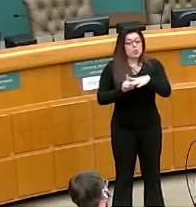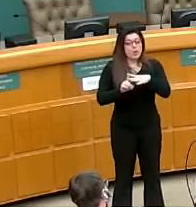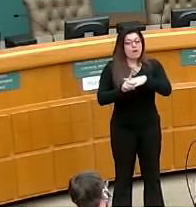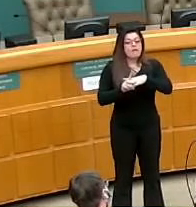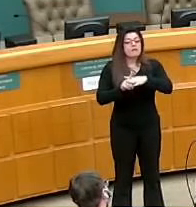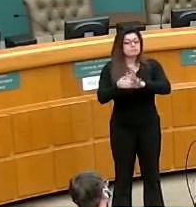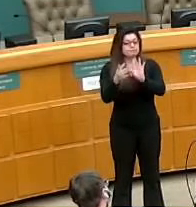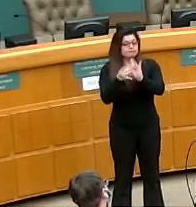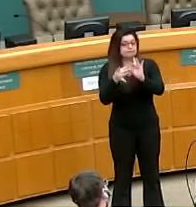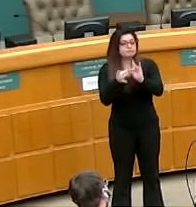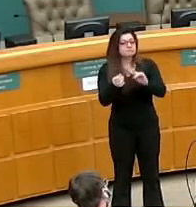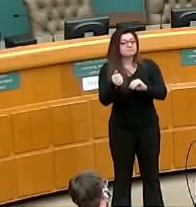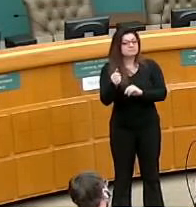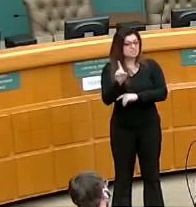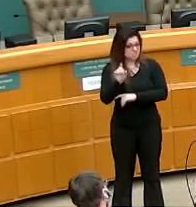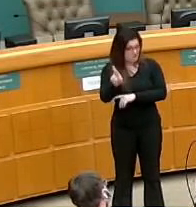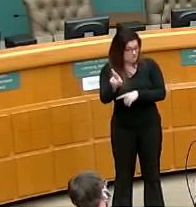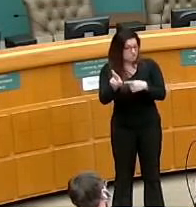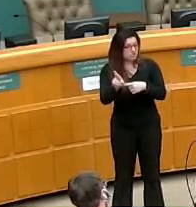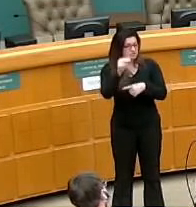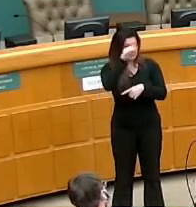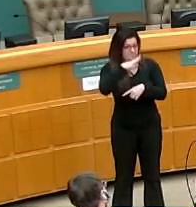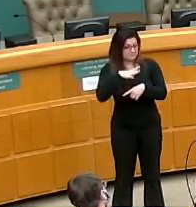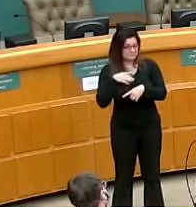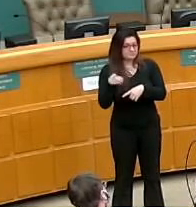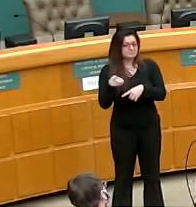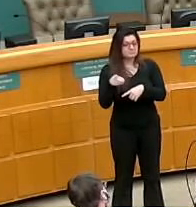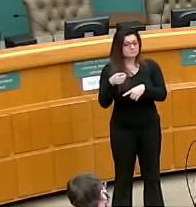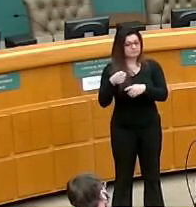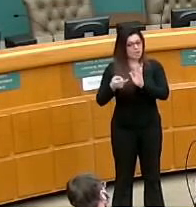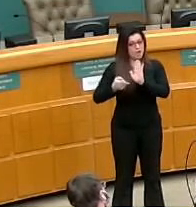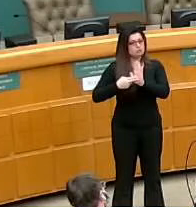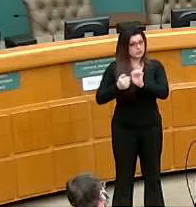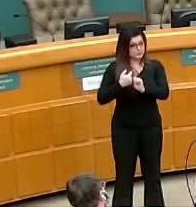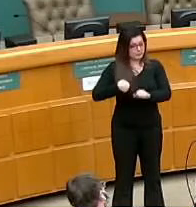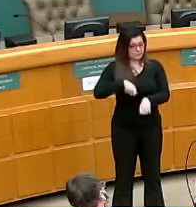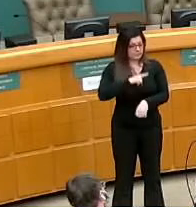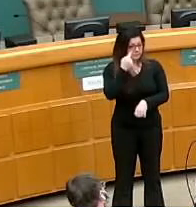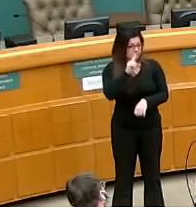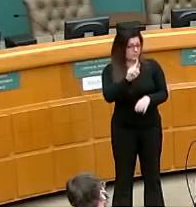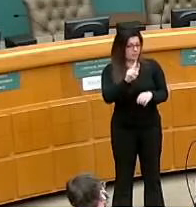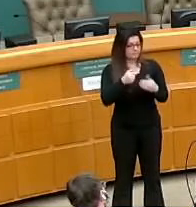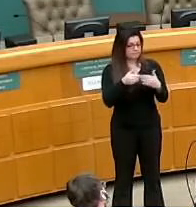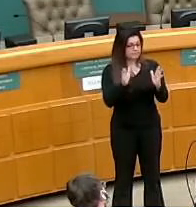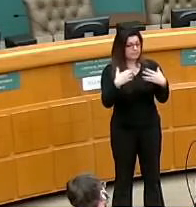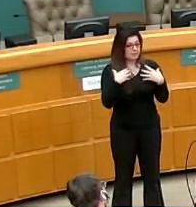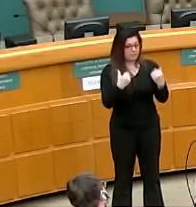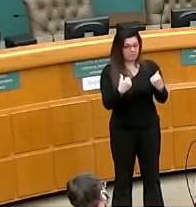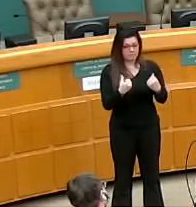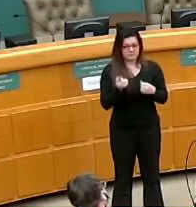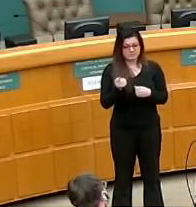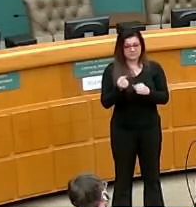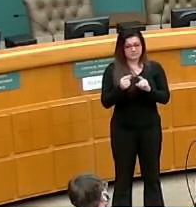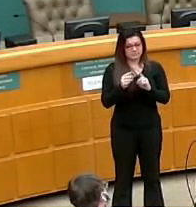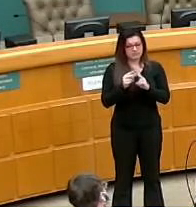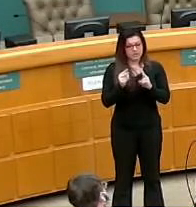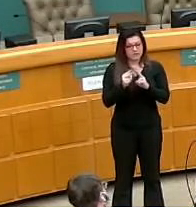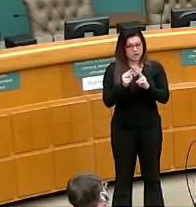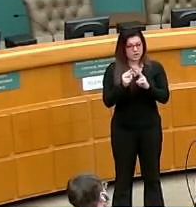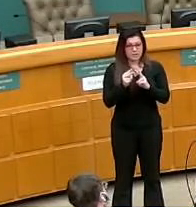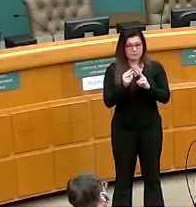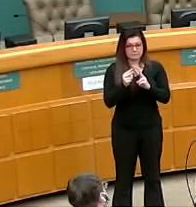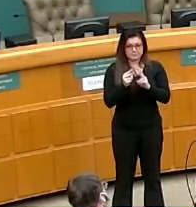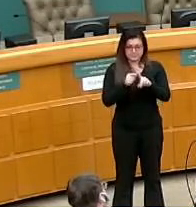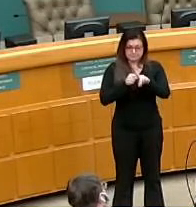health authority. He's a doctor, and he is one of very few in this region that specializes in infectious